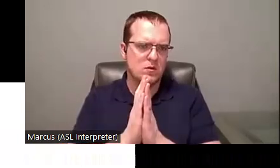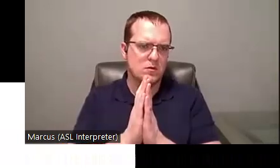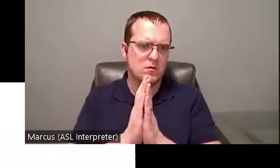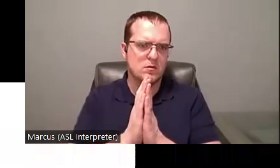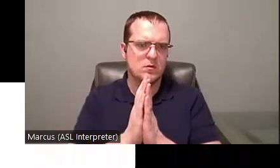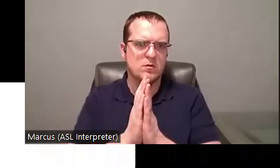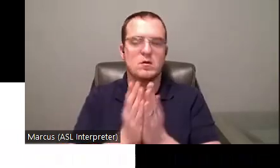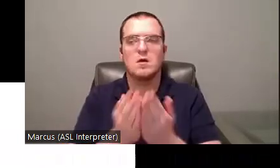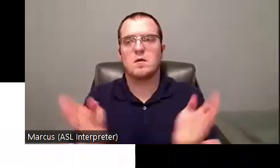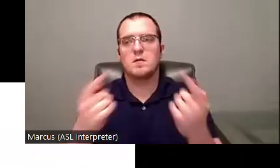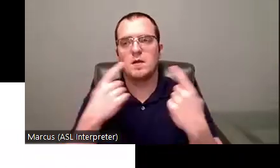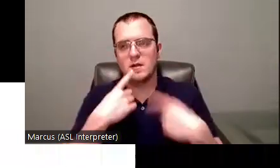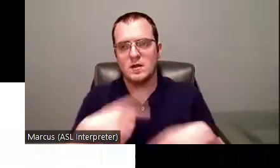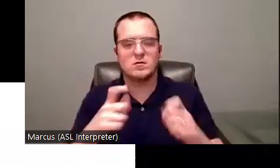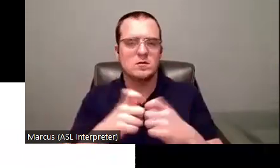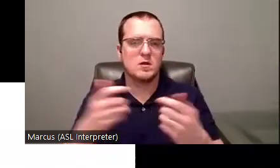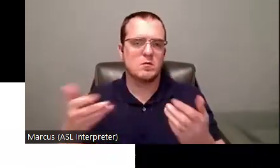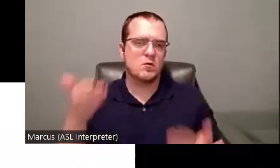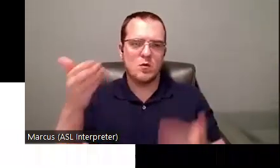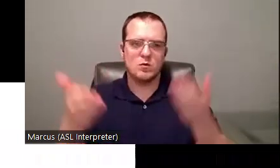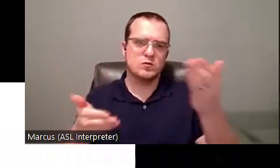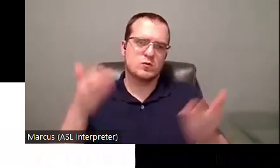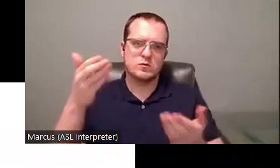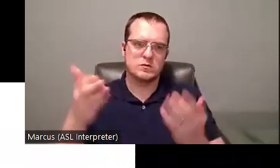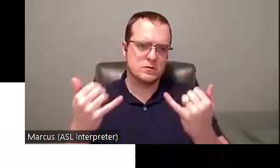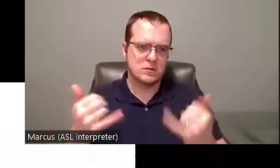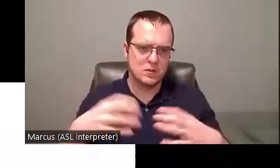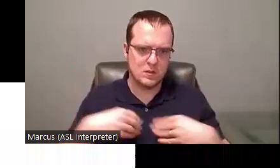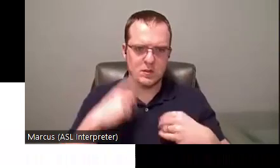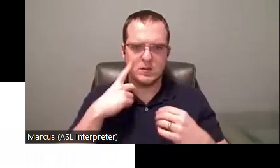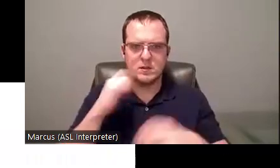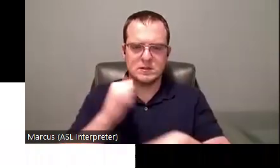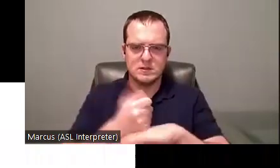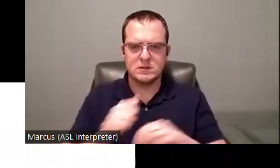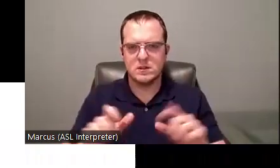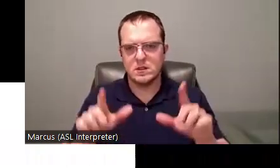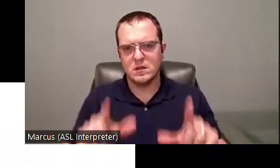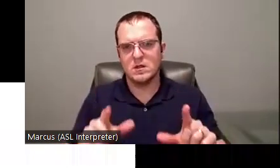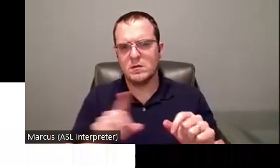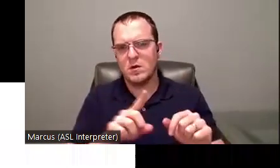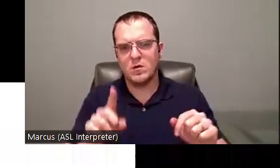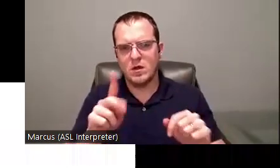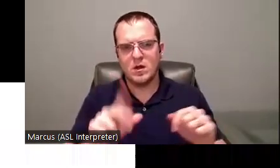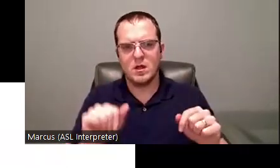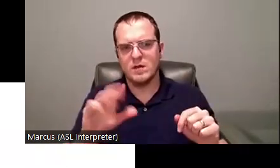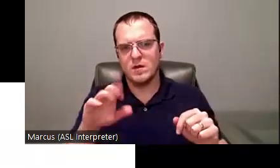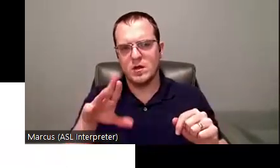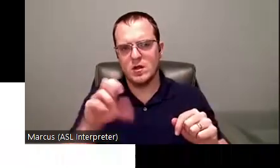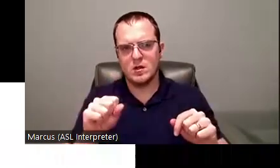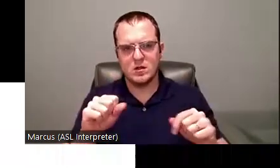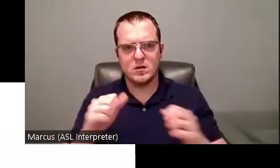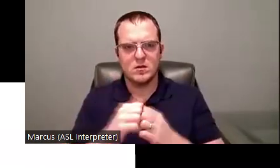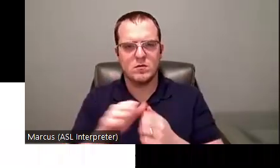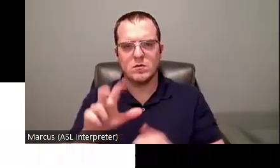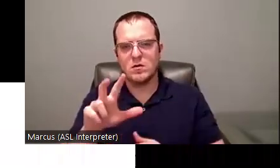publicly announcing a request for proposals being distributed. The site is about almost 1.5 acres with almost 30,000